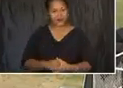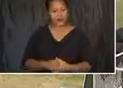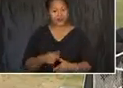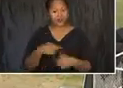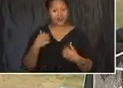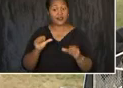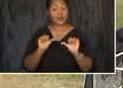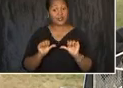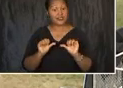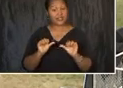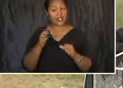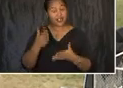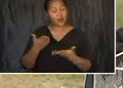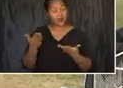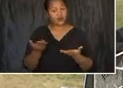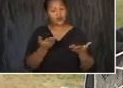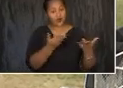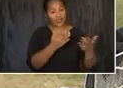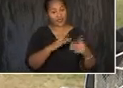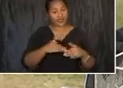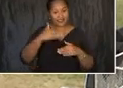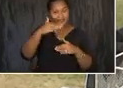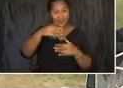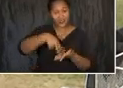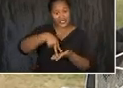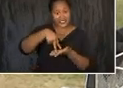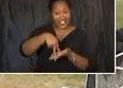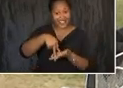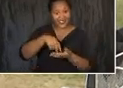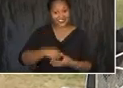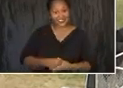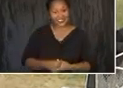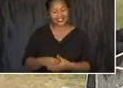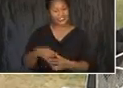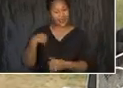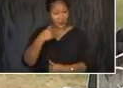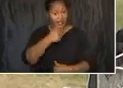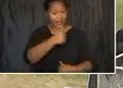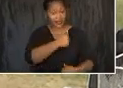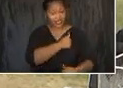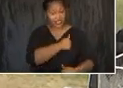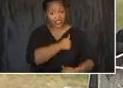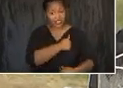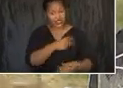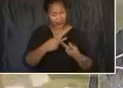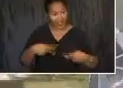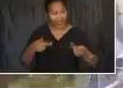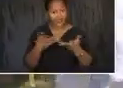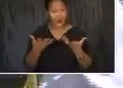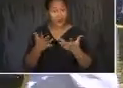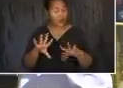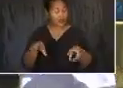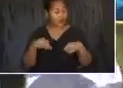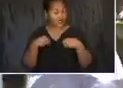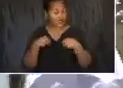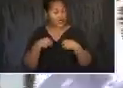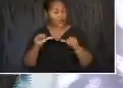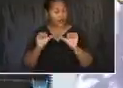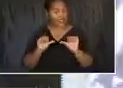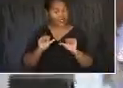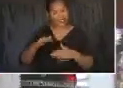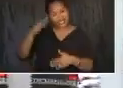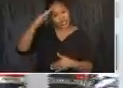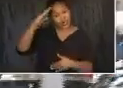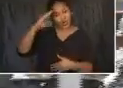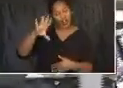take his position at the podium, at the military dais, where he'll be received with a presidential salute by